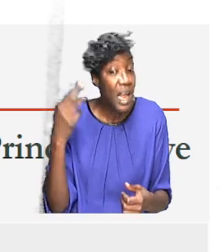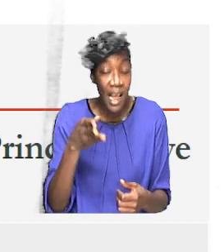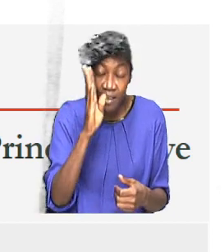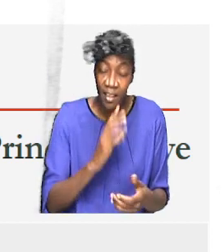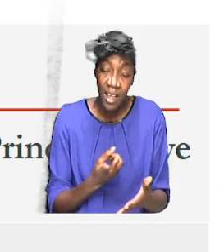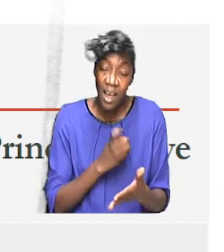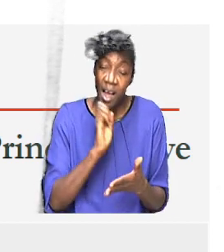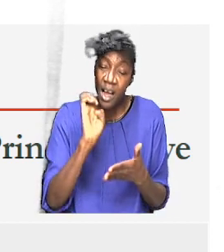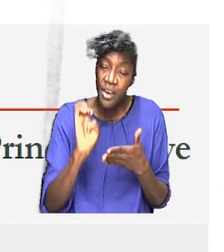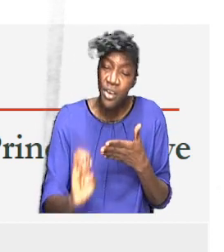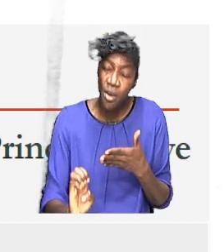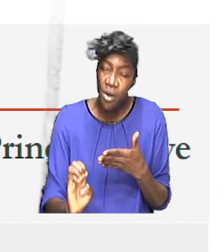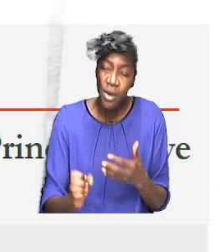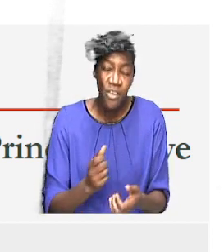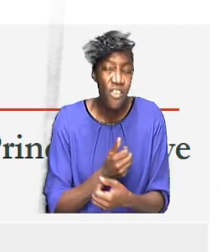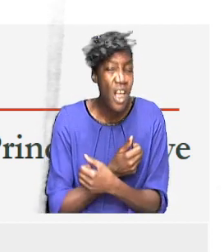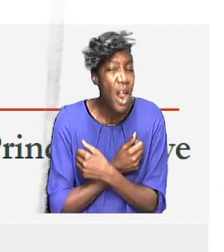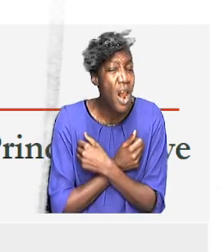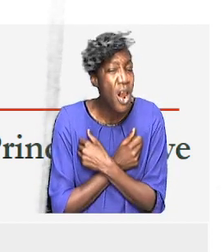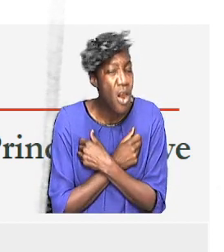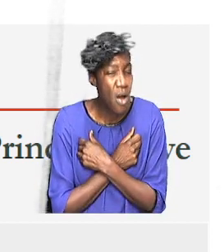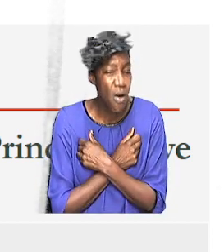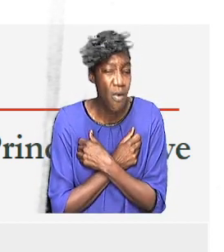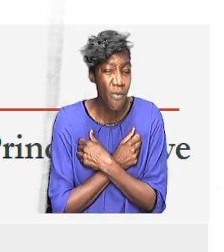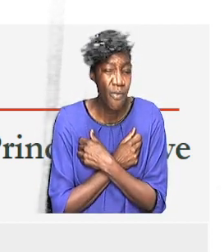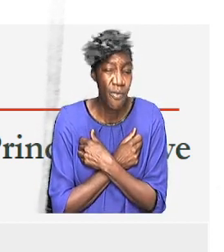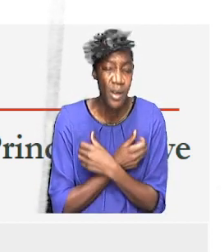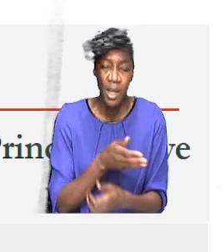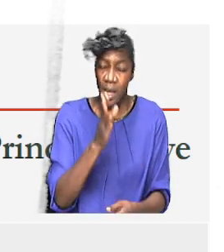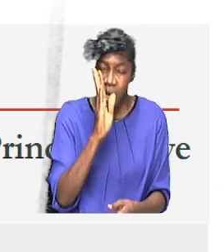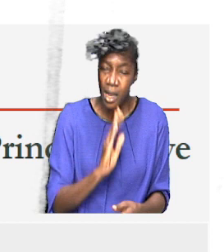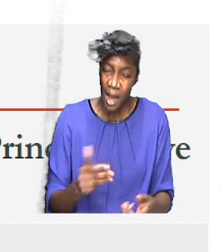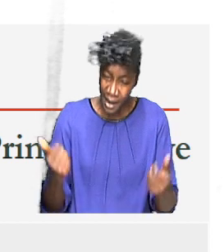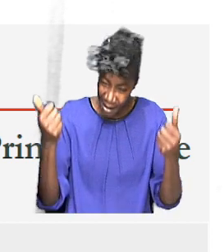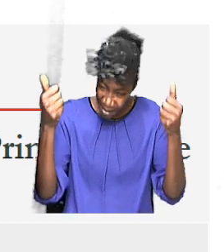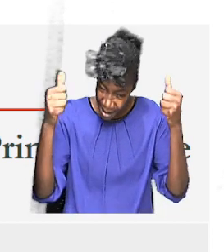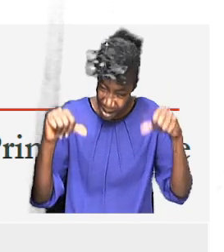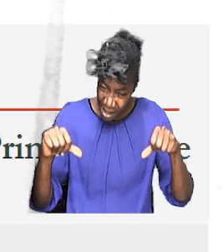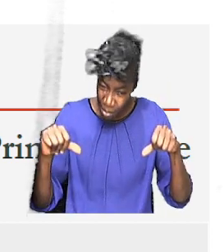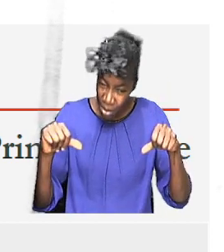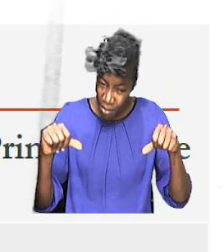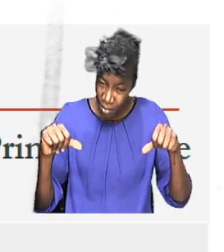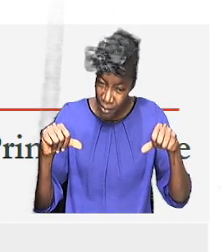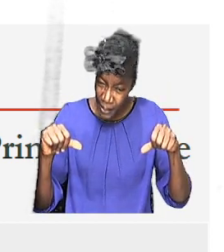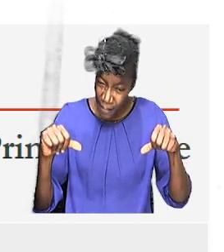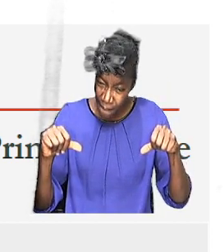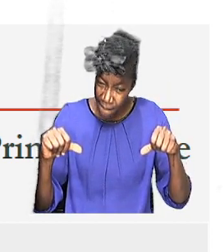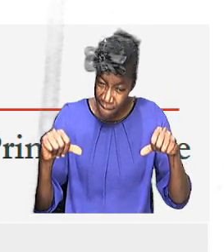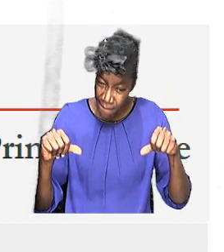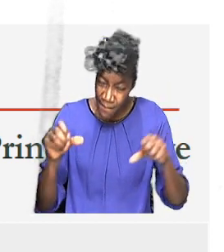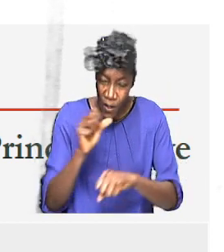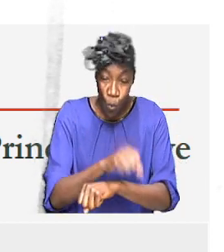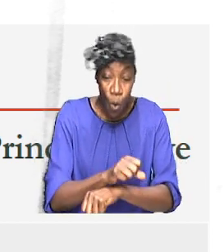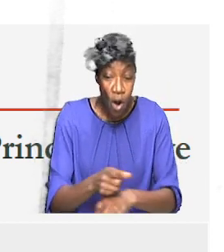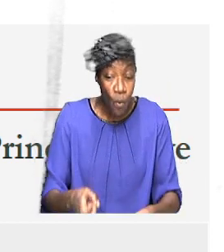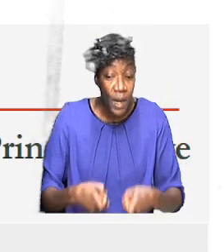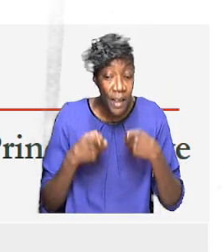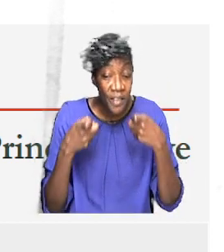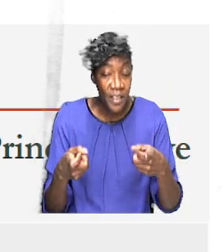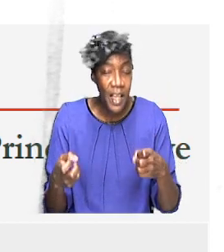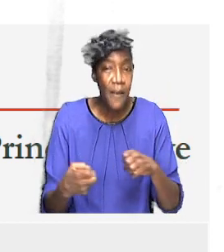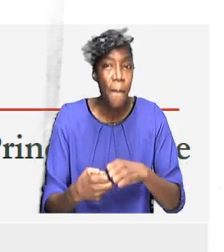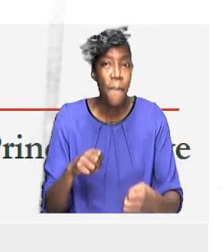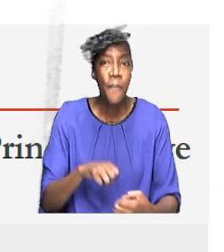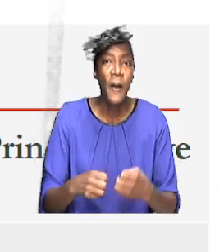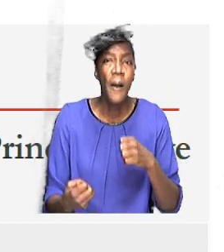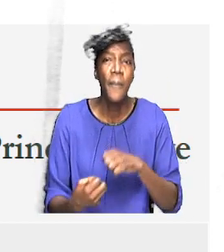done for her, she loved a lot. And because she loved a lot, God was able to deal with the sin issue. All right?